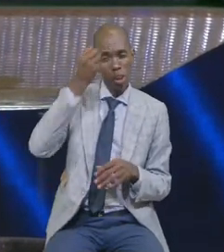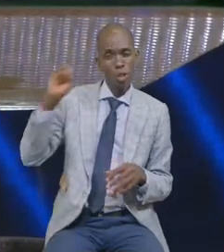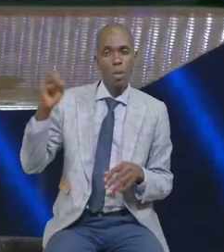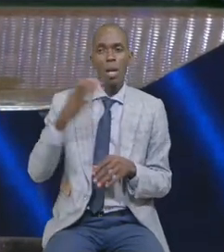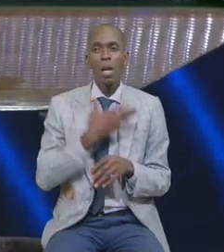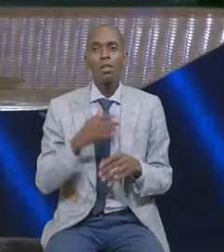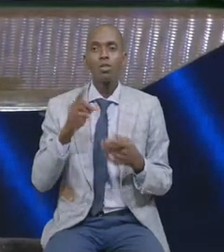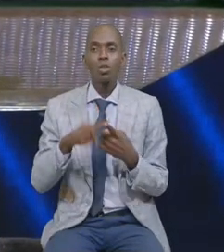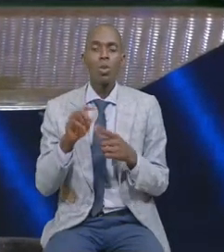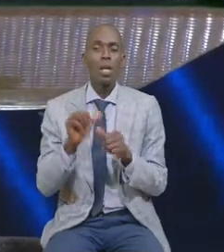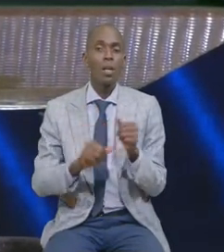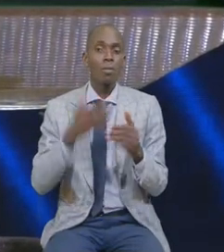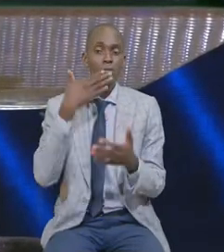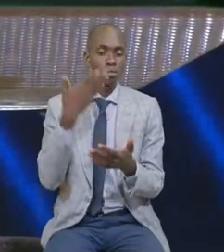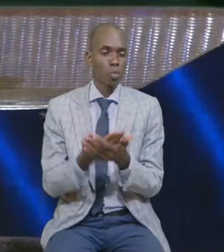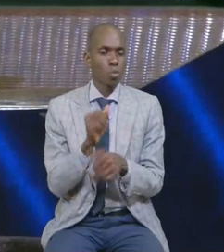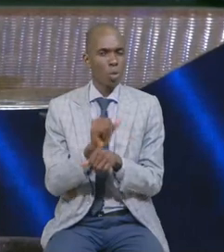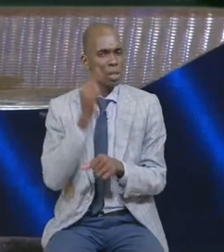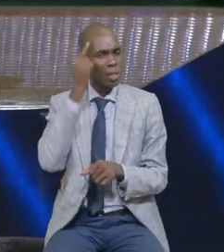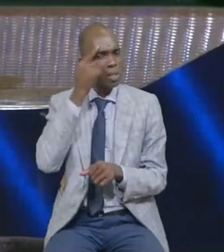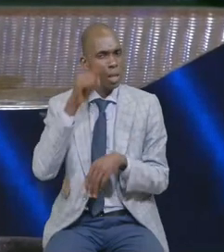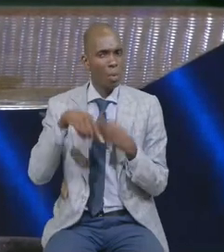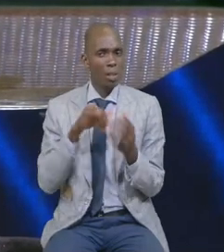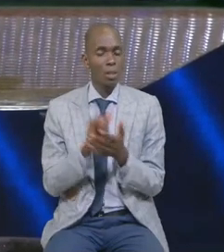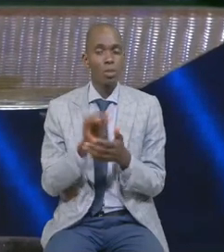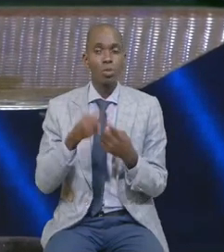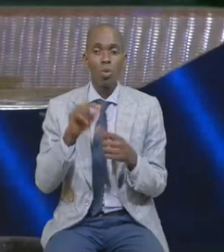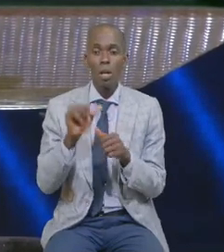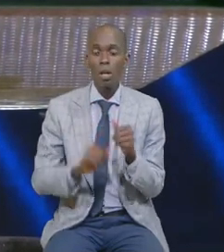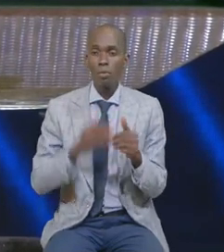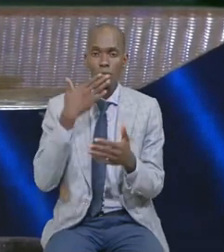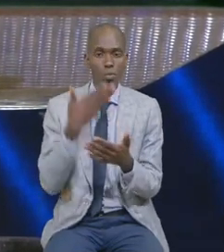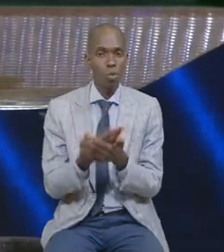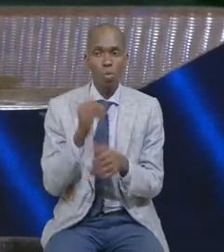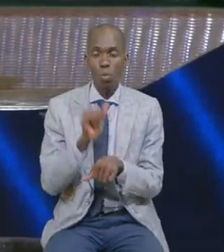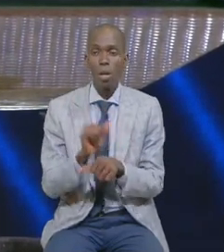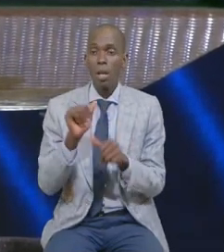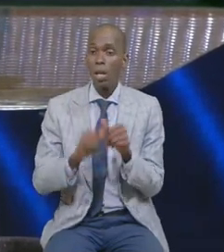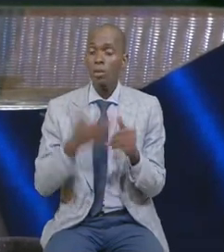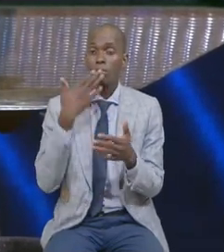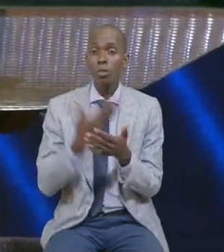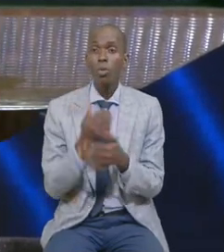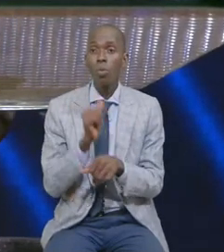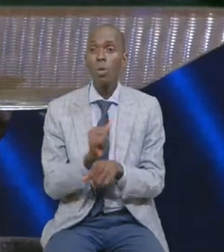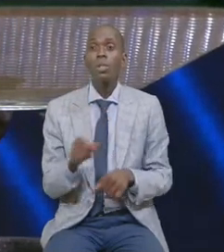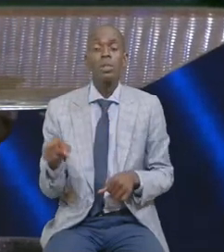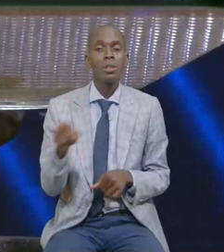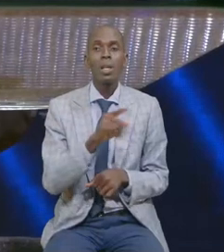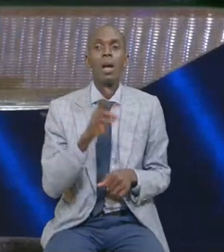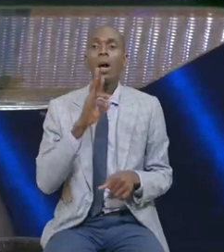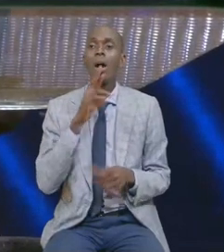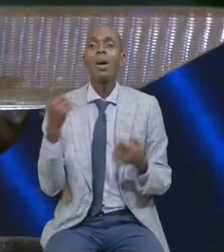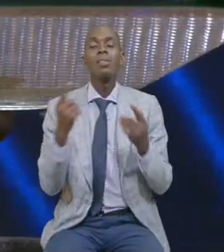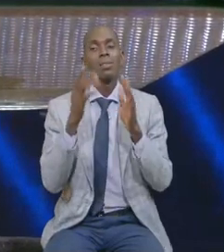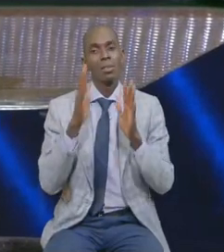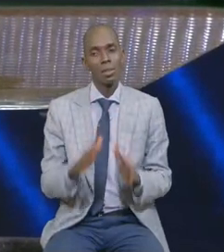every good work, think about that, unto every good work, they are reprobates. That's why